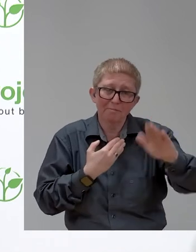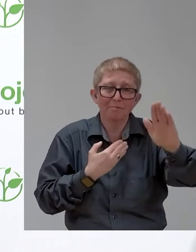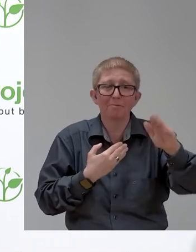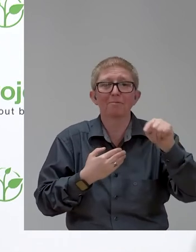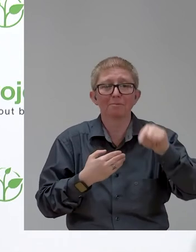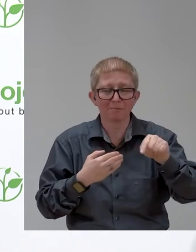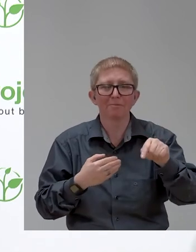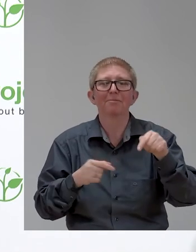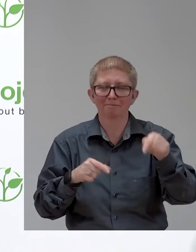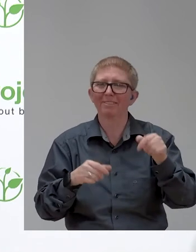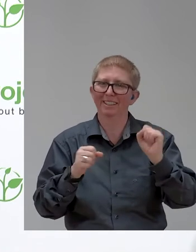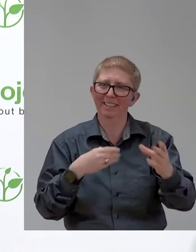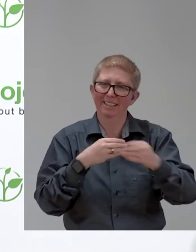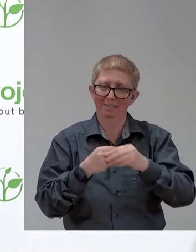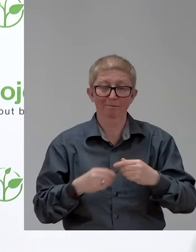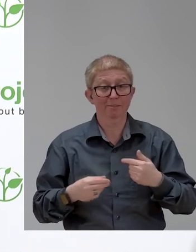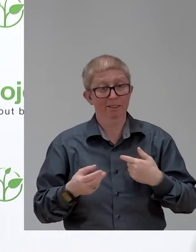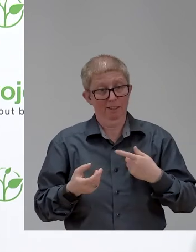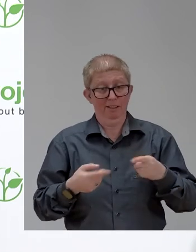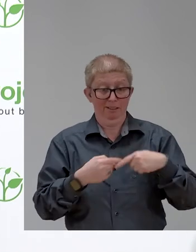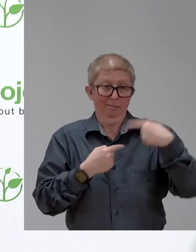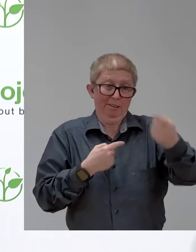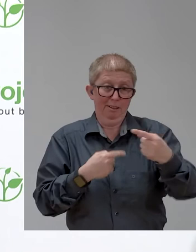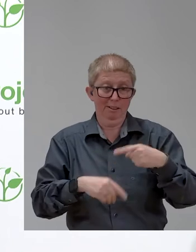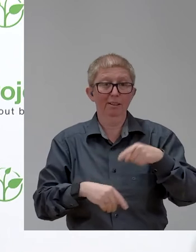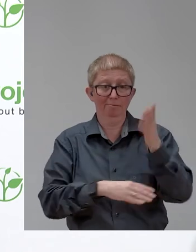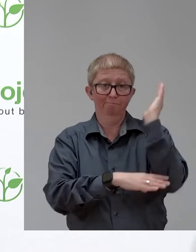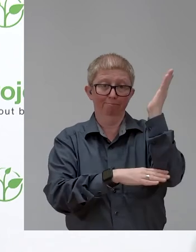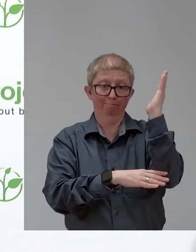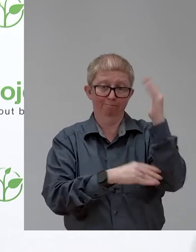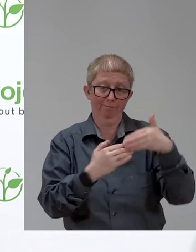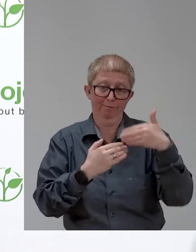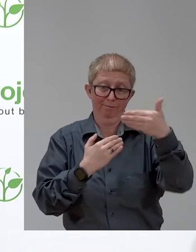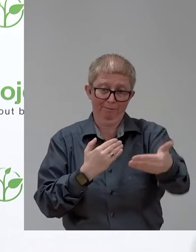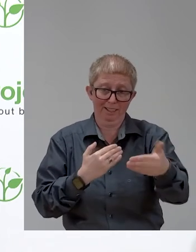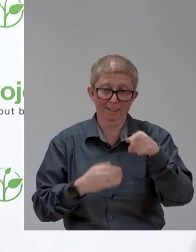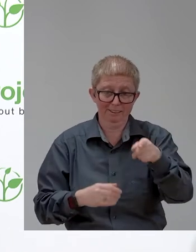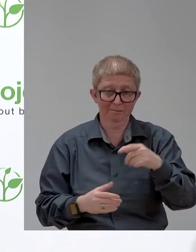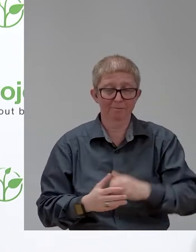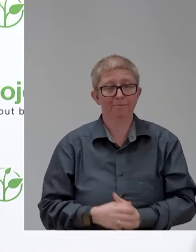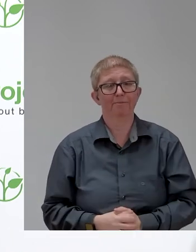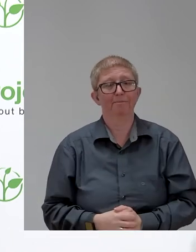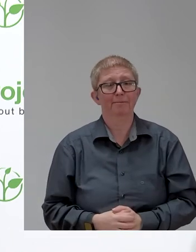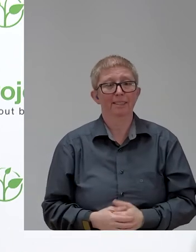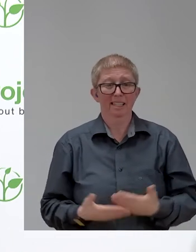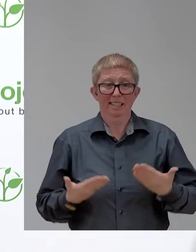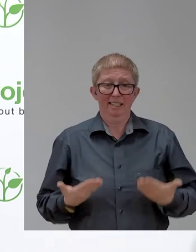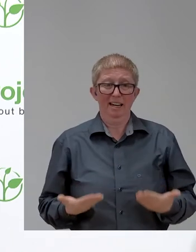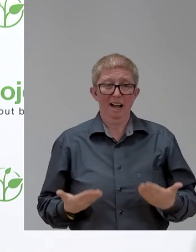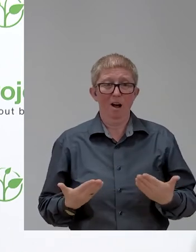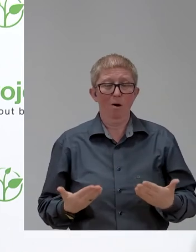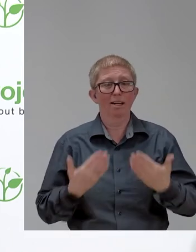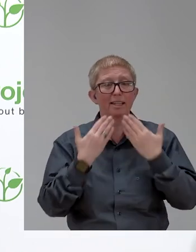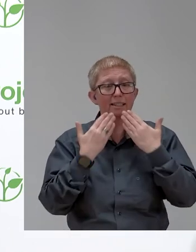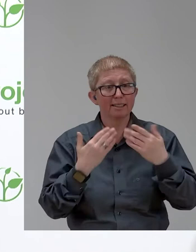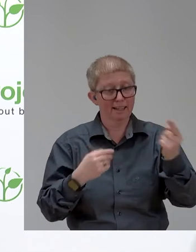thank you very much for joining, but please, if you have time, take a look with us at the second part of the videos. Thank you for coming.